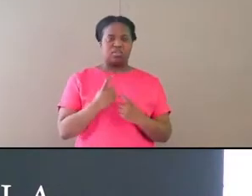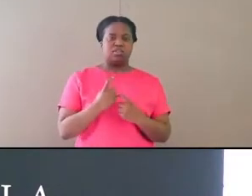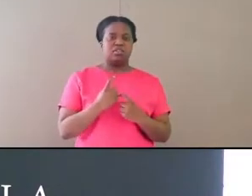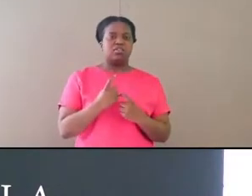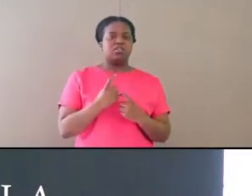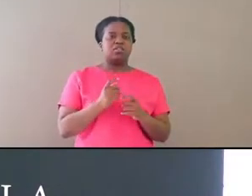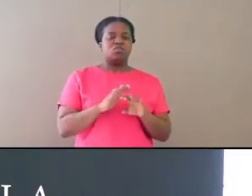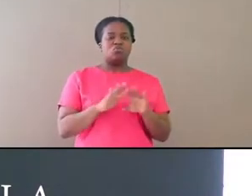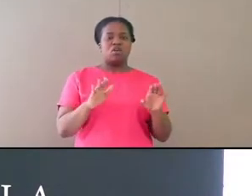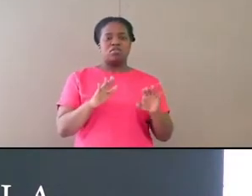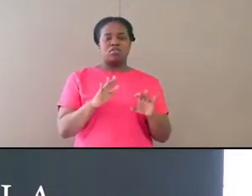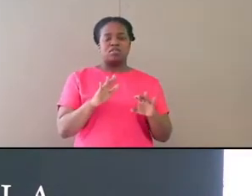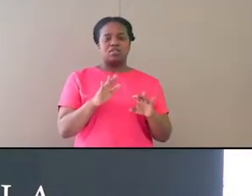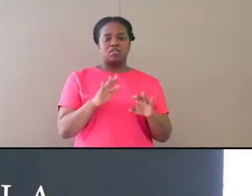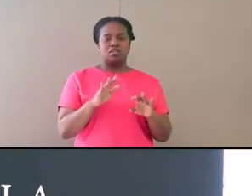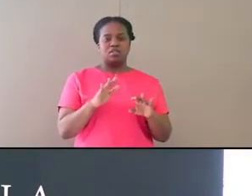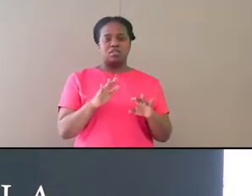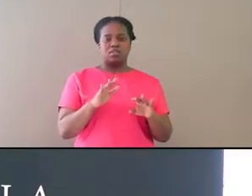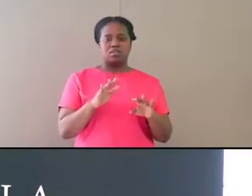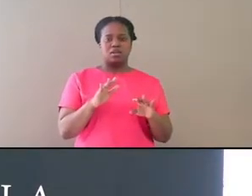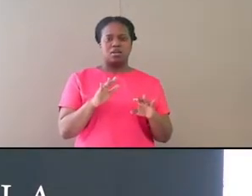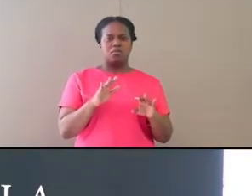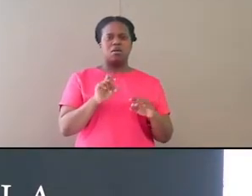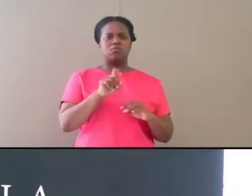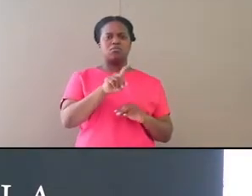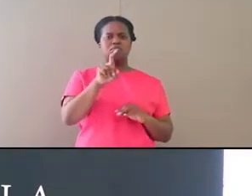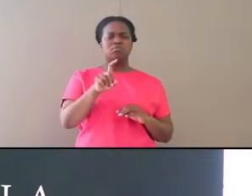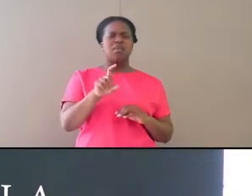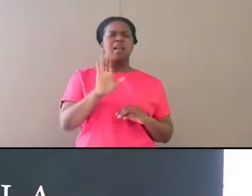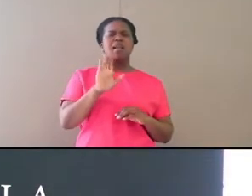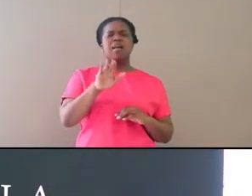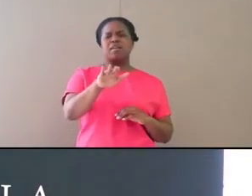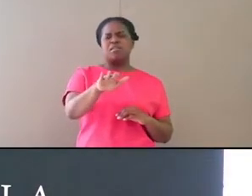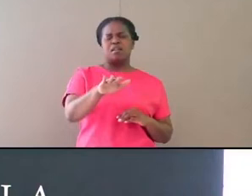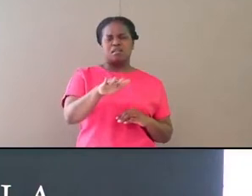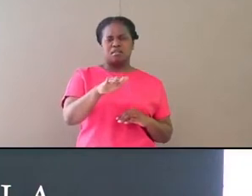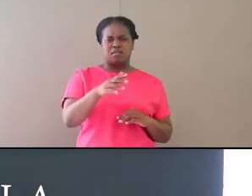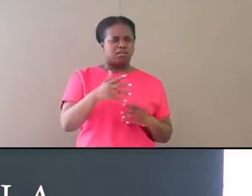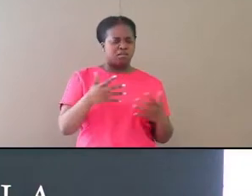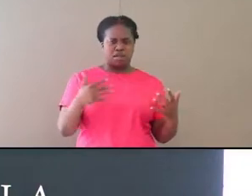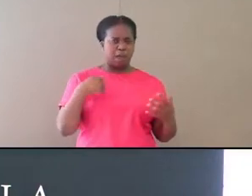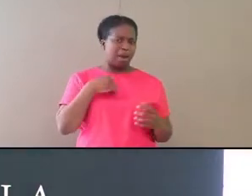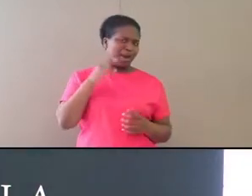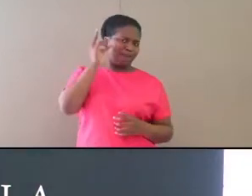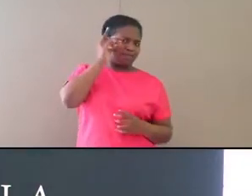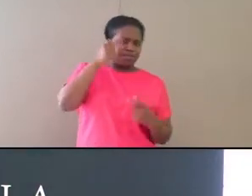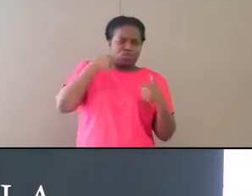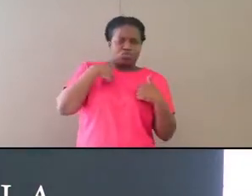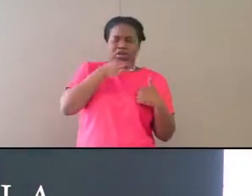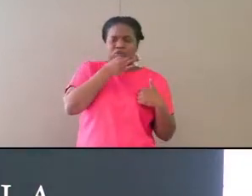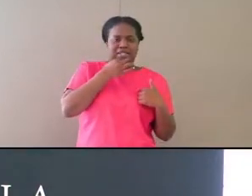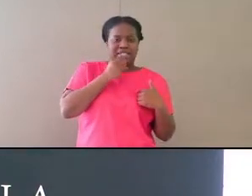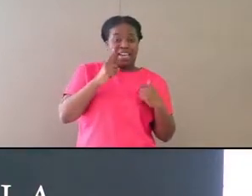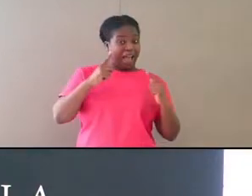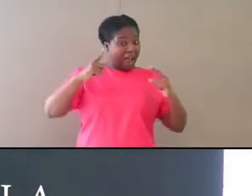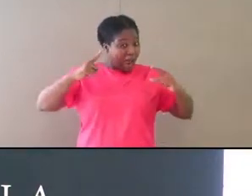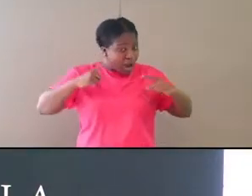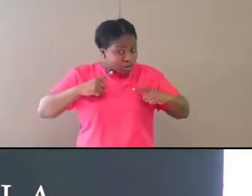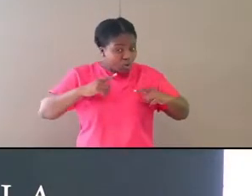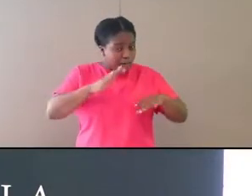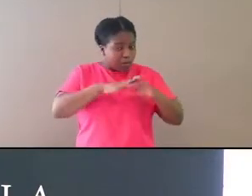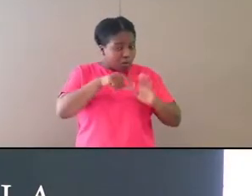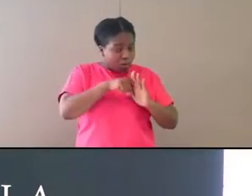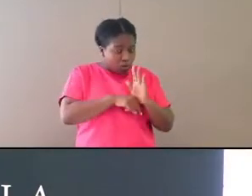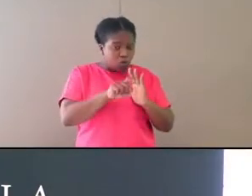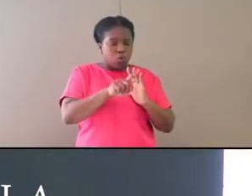it's not right for them to be asking questions when they have even heard what I say, in case they have much